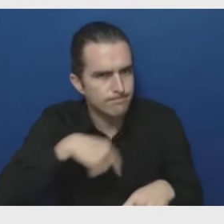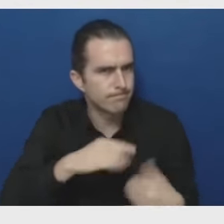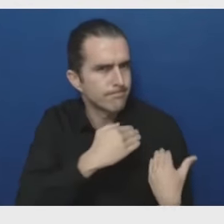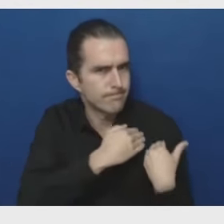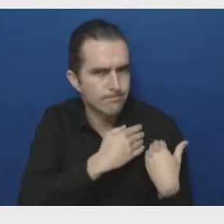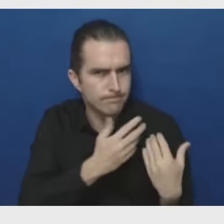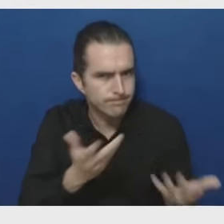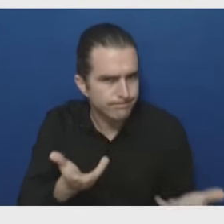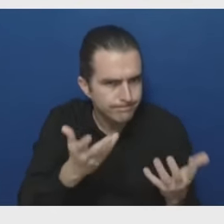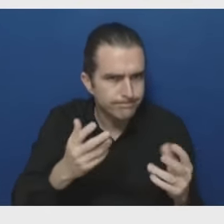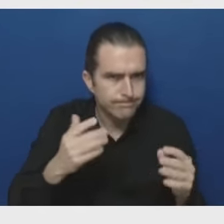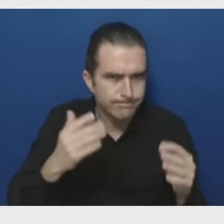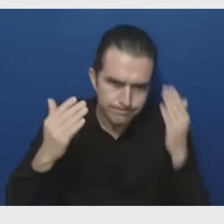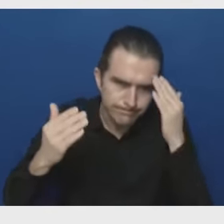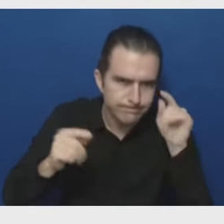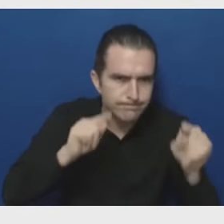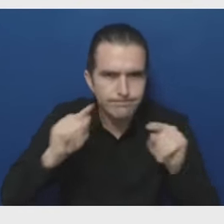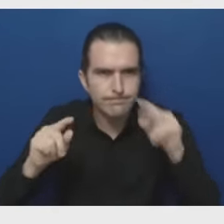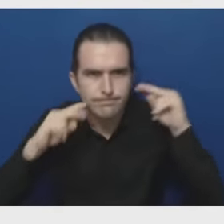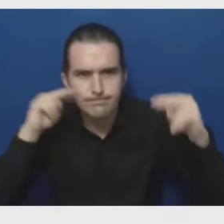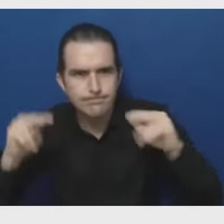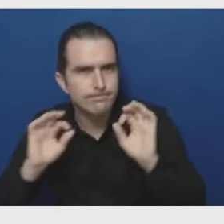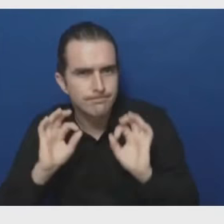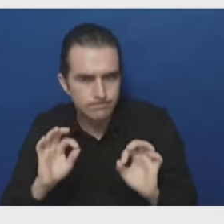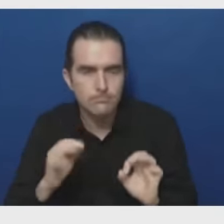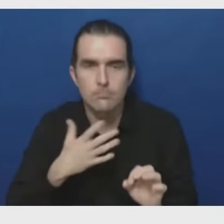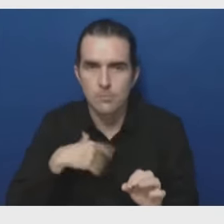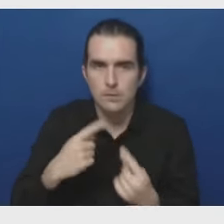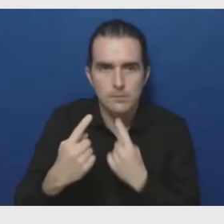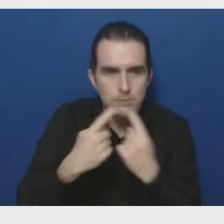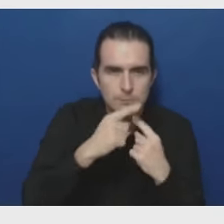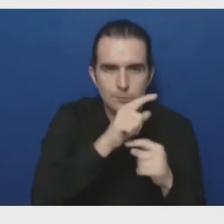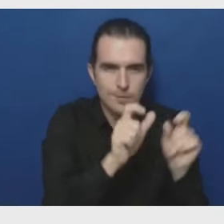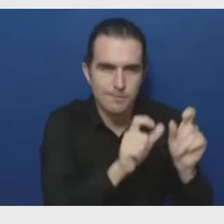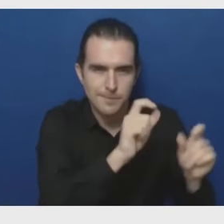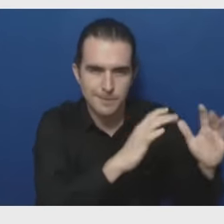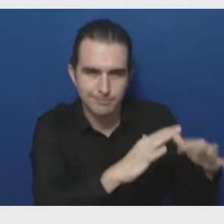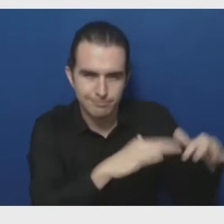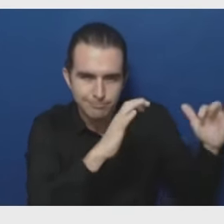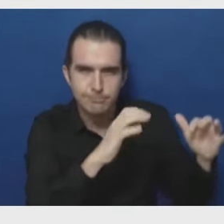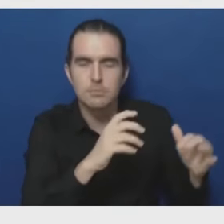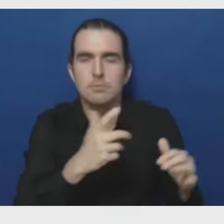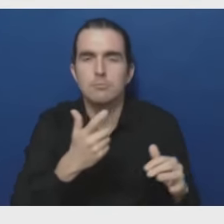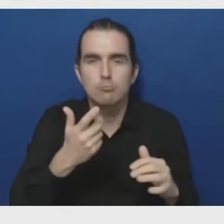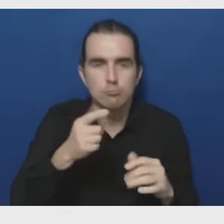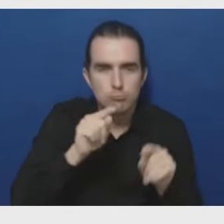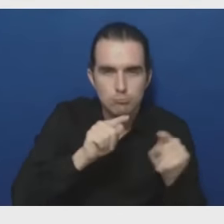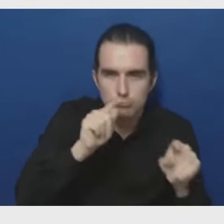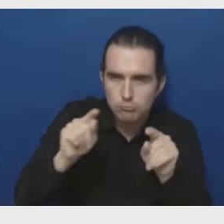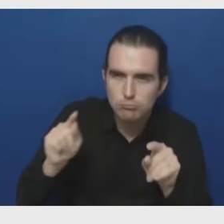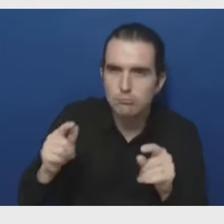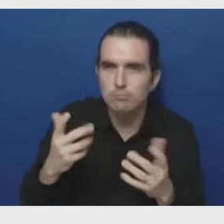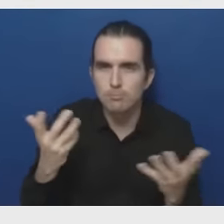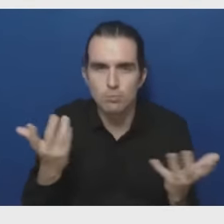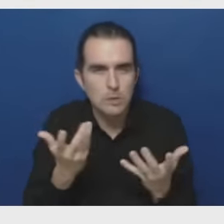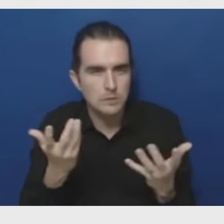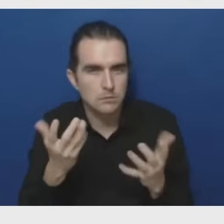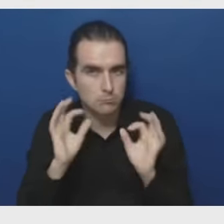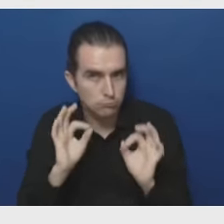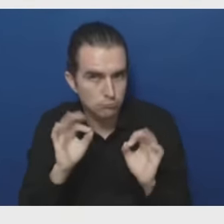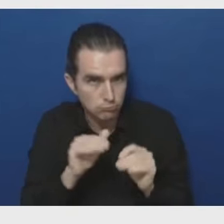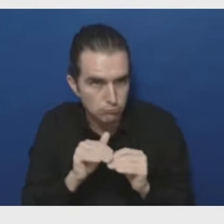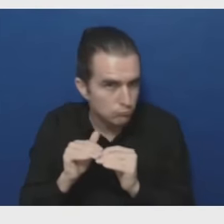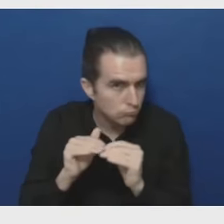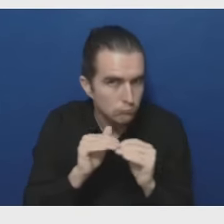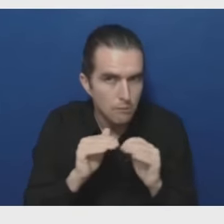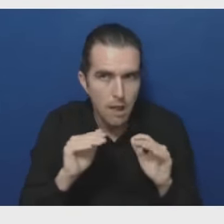to those parliaments and to those representatives and really push. It is a journey. It's not something that happens overnight, but we have to